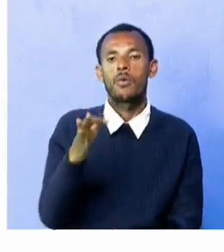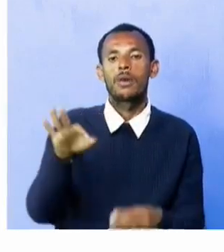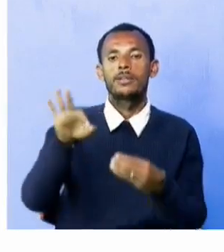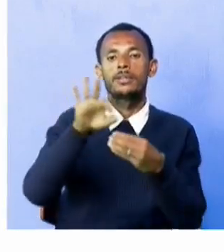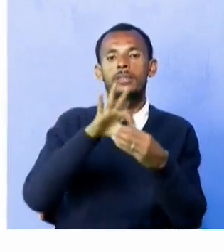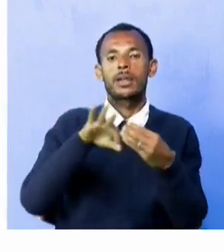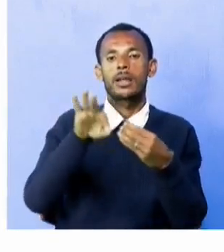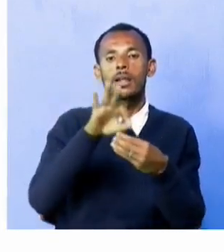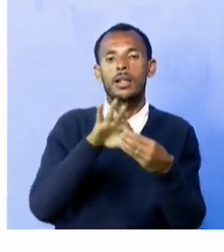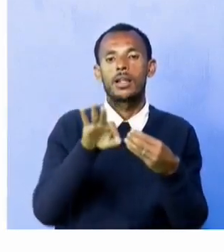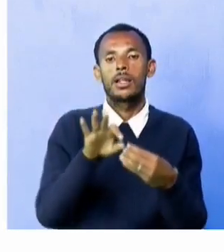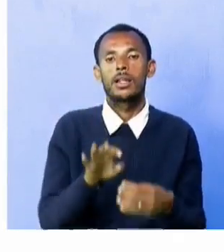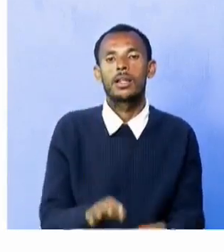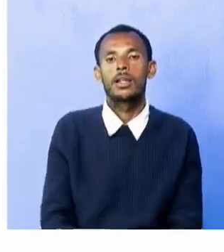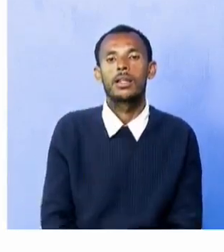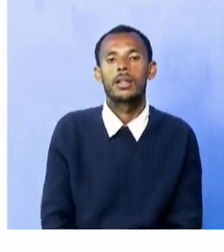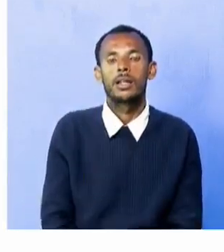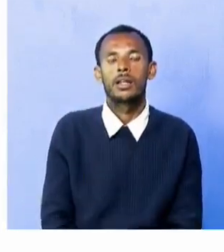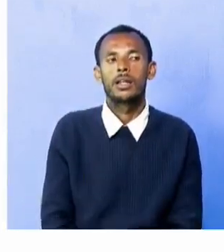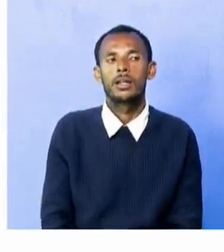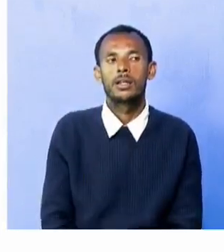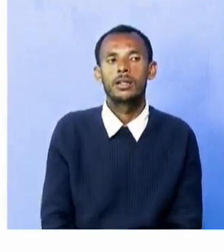circle